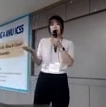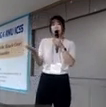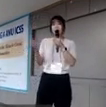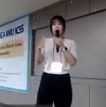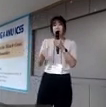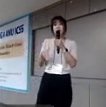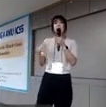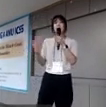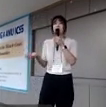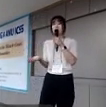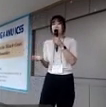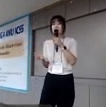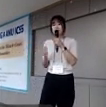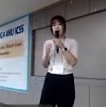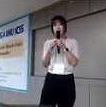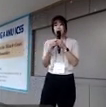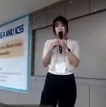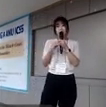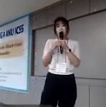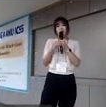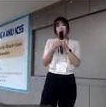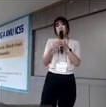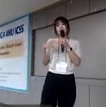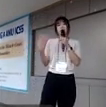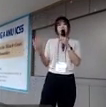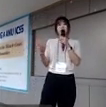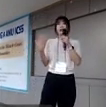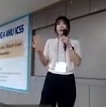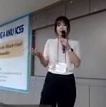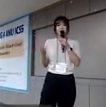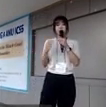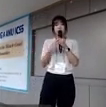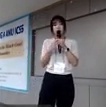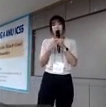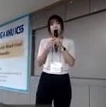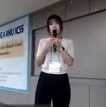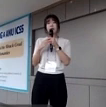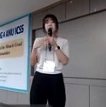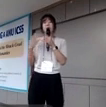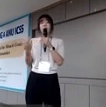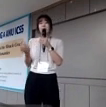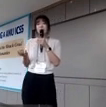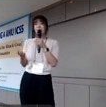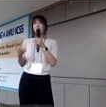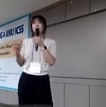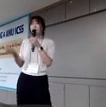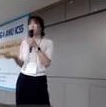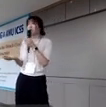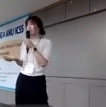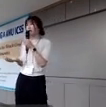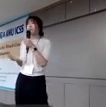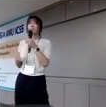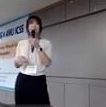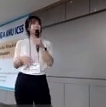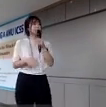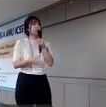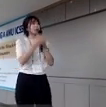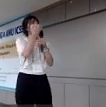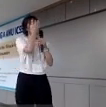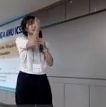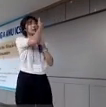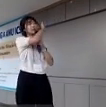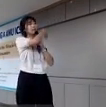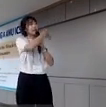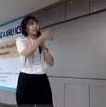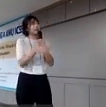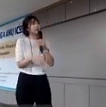modified 20 out of 26 times. And they also find some other general patterns, like the more animate, the more modified. Based